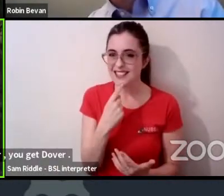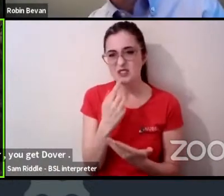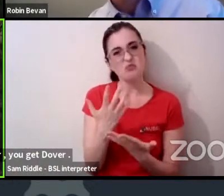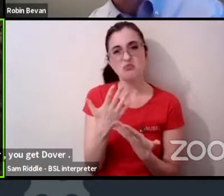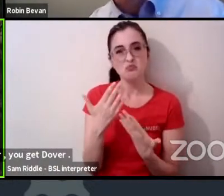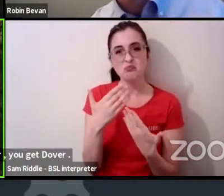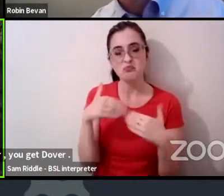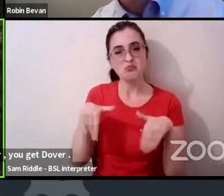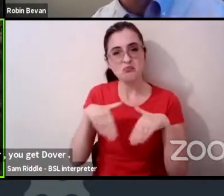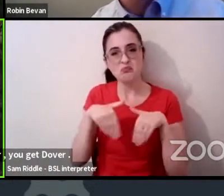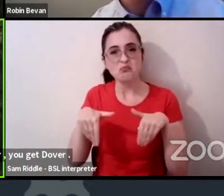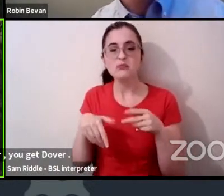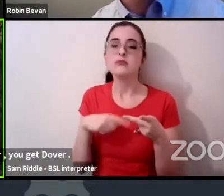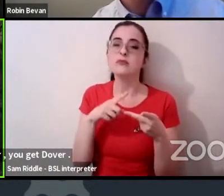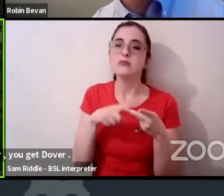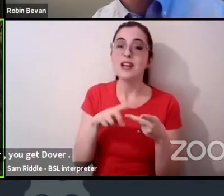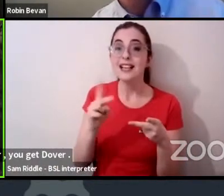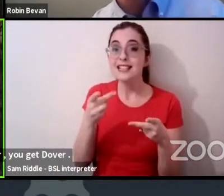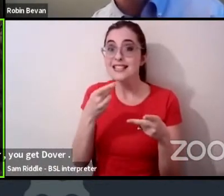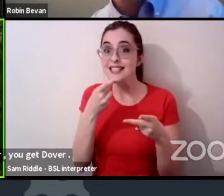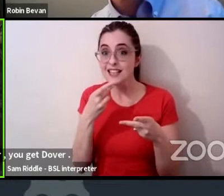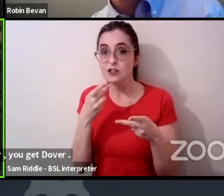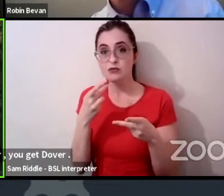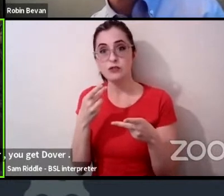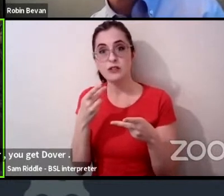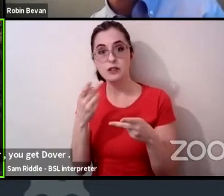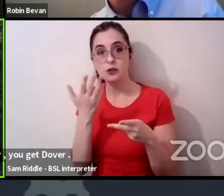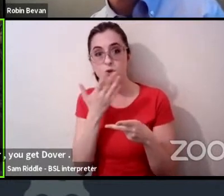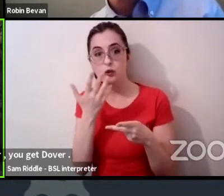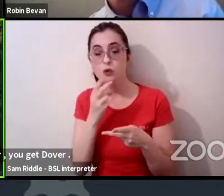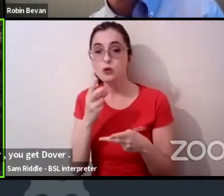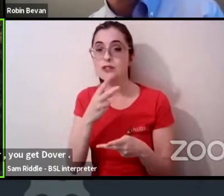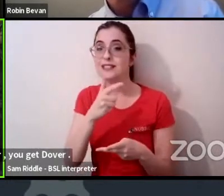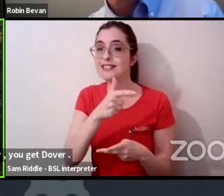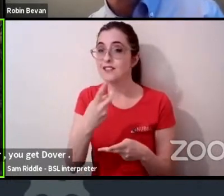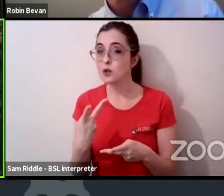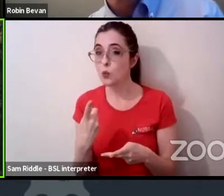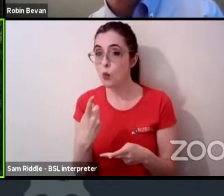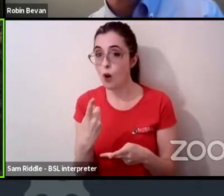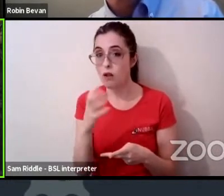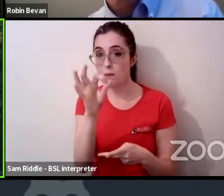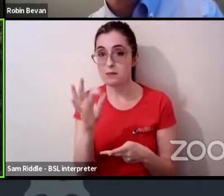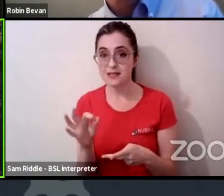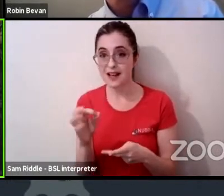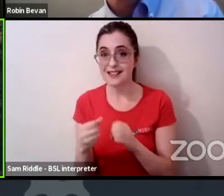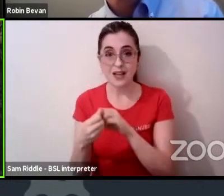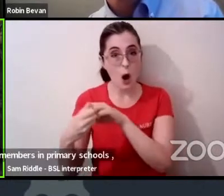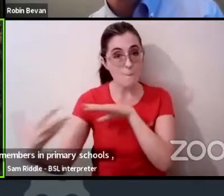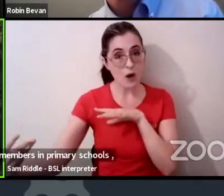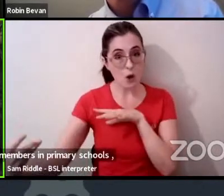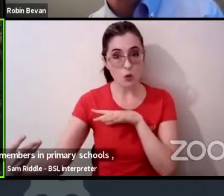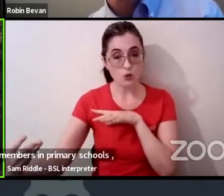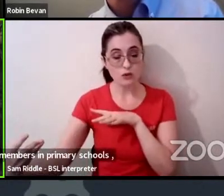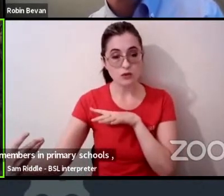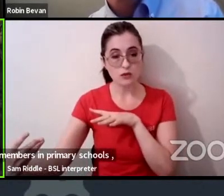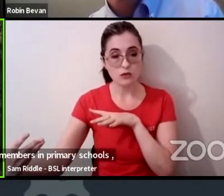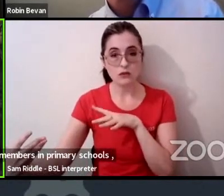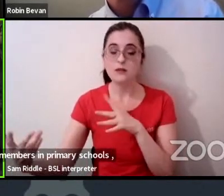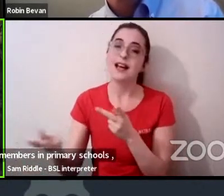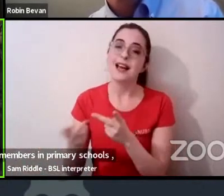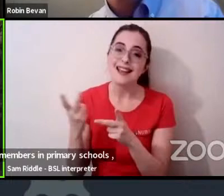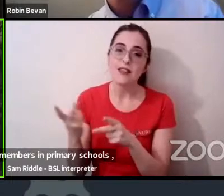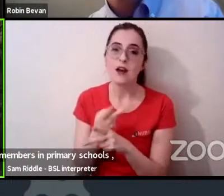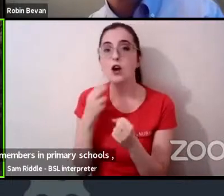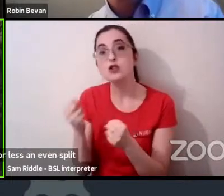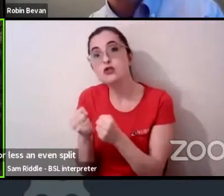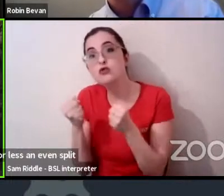way. Whereas in secondary schools, 71% of members opposed the government's reopening plans, either strongly